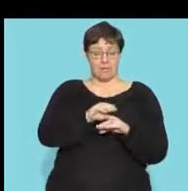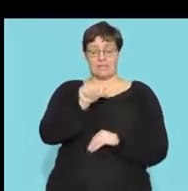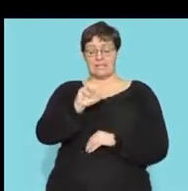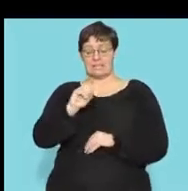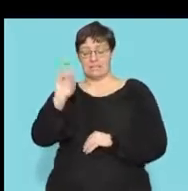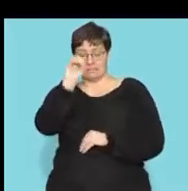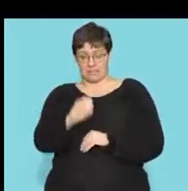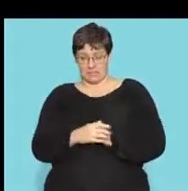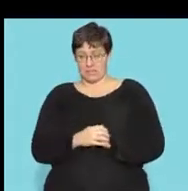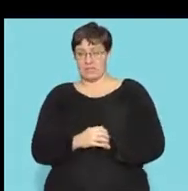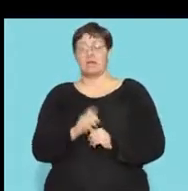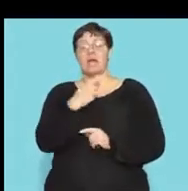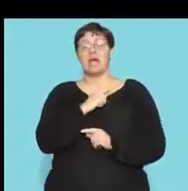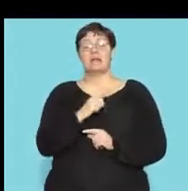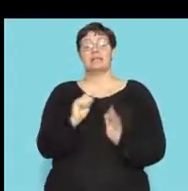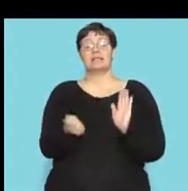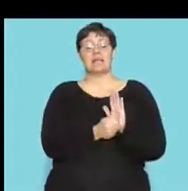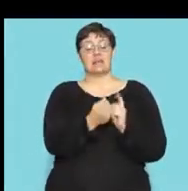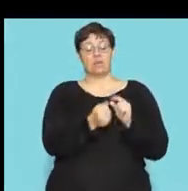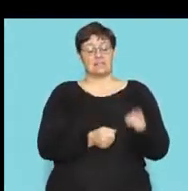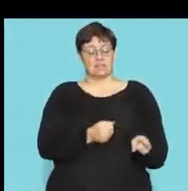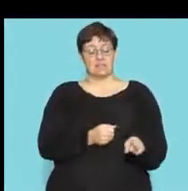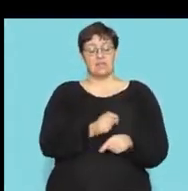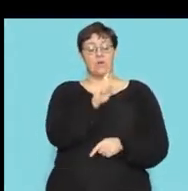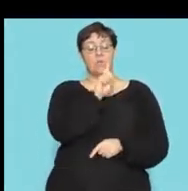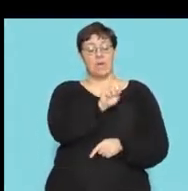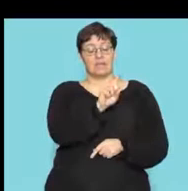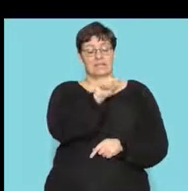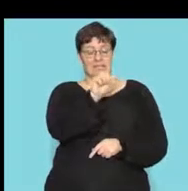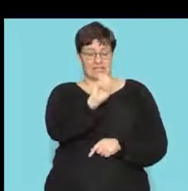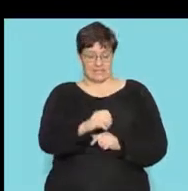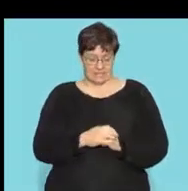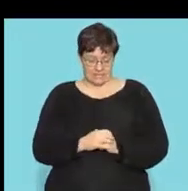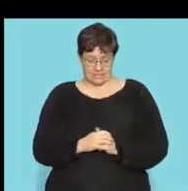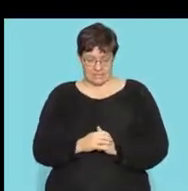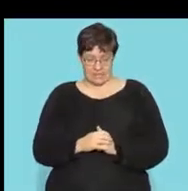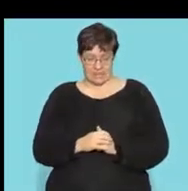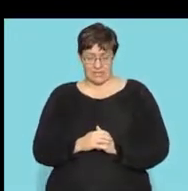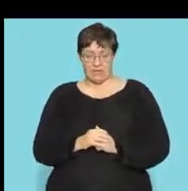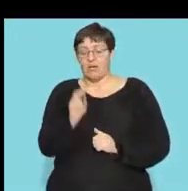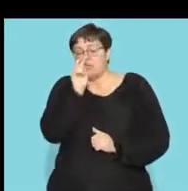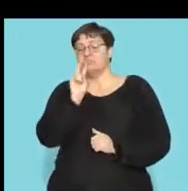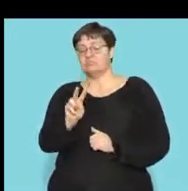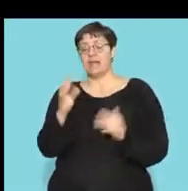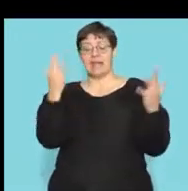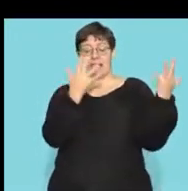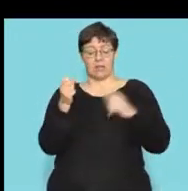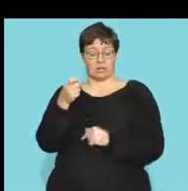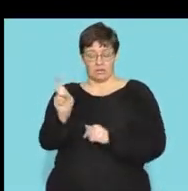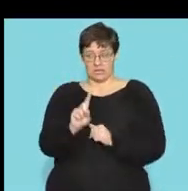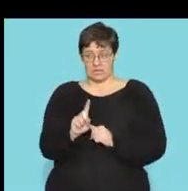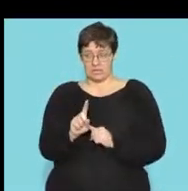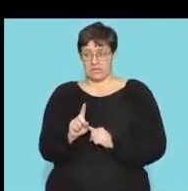is 60, and your selling price is 160. So obviously you can see, what are we